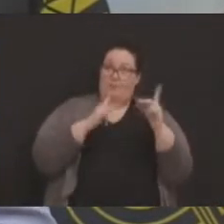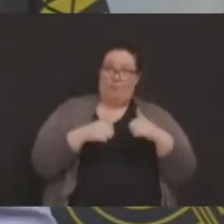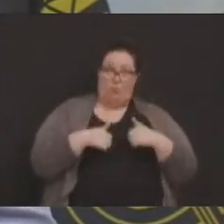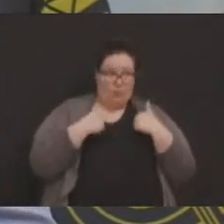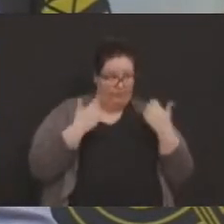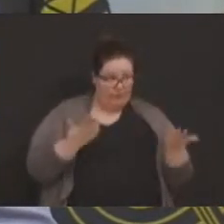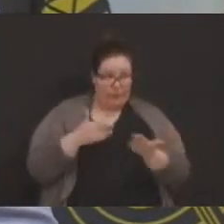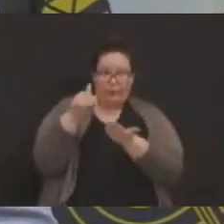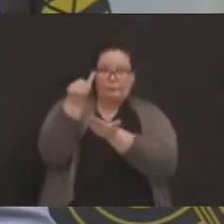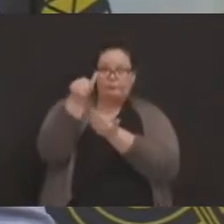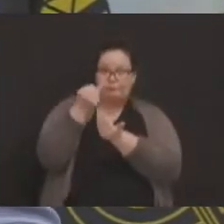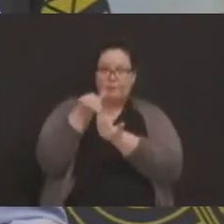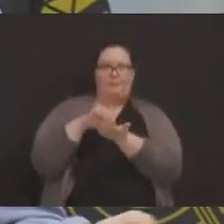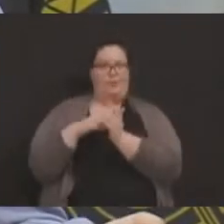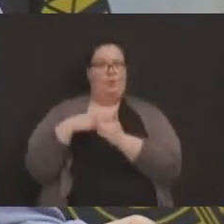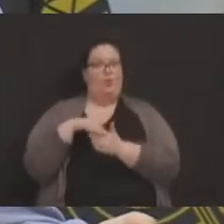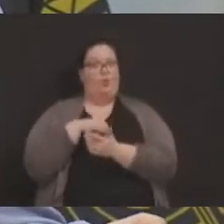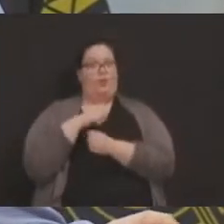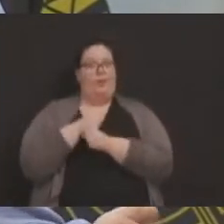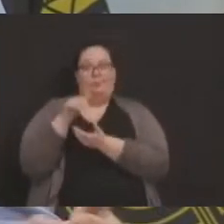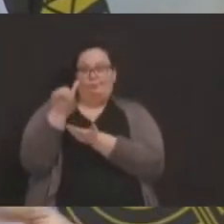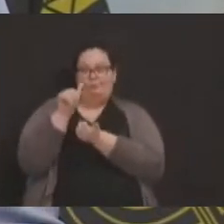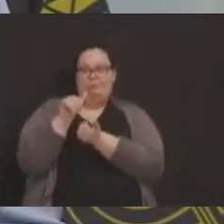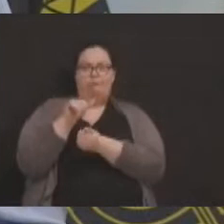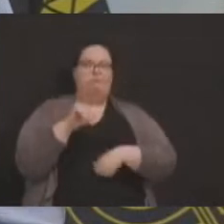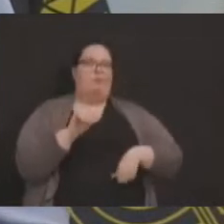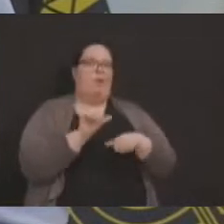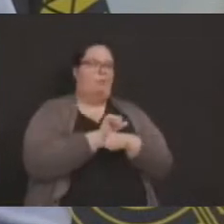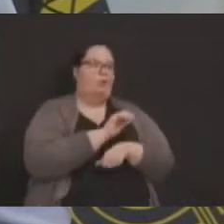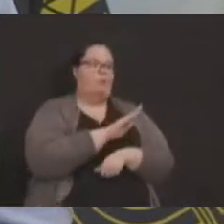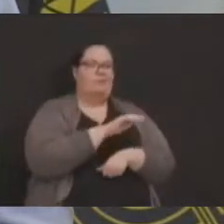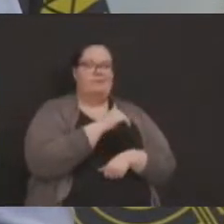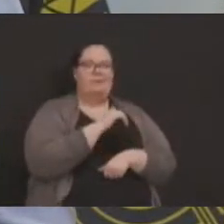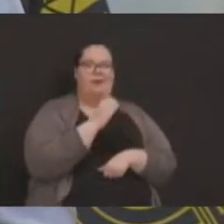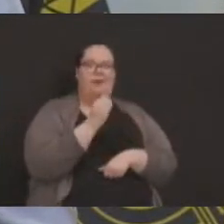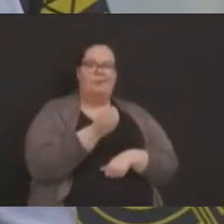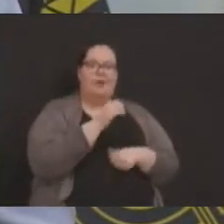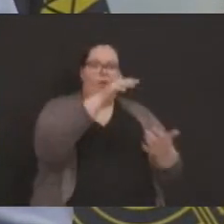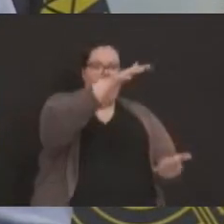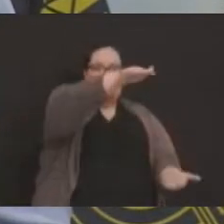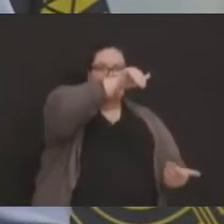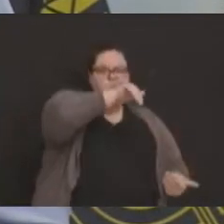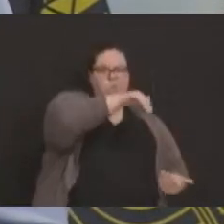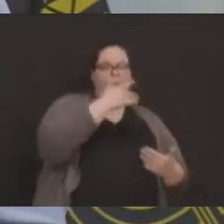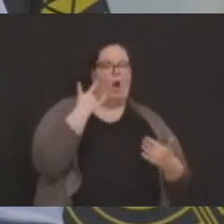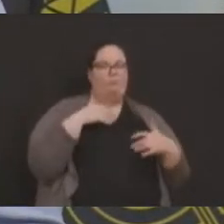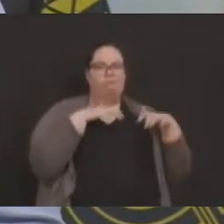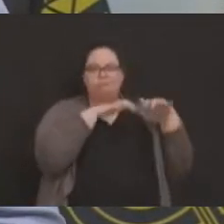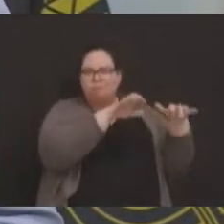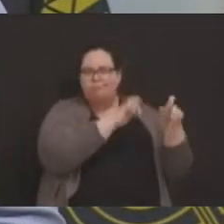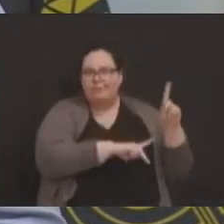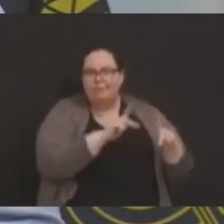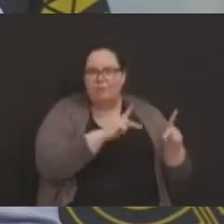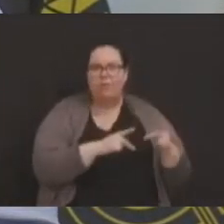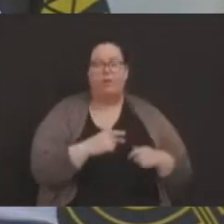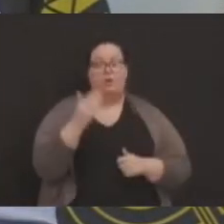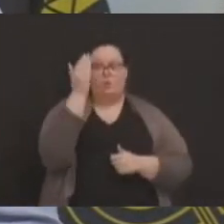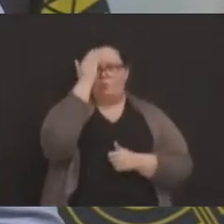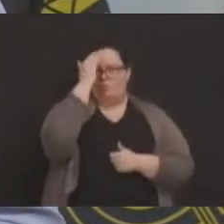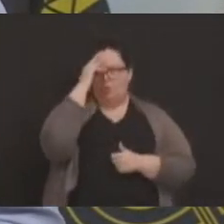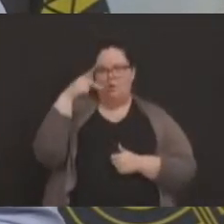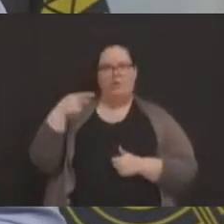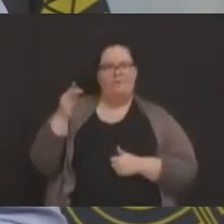yes, we know that Pfizer is guaranteed that they're going to give us enough doses in the month of March to be able to meet our targets by the end of March for long-term